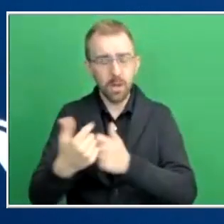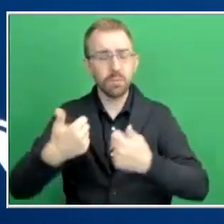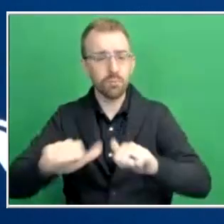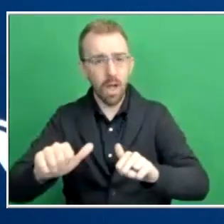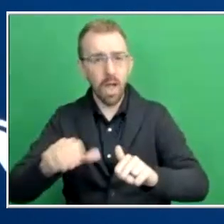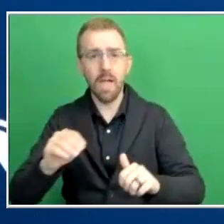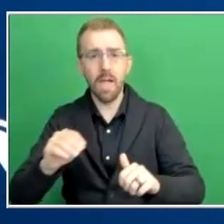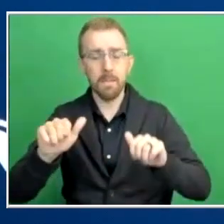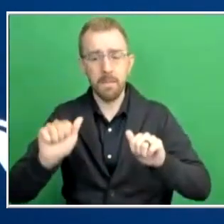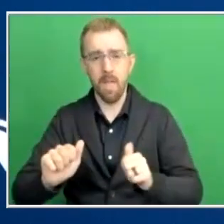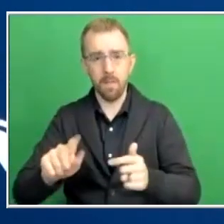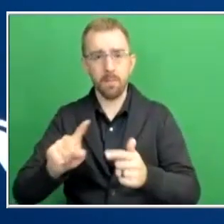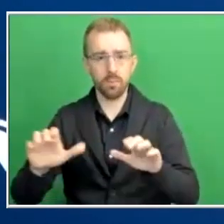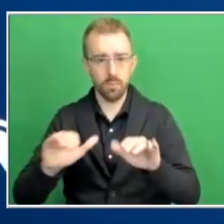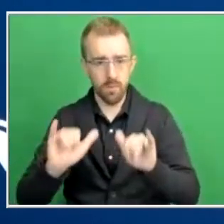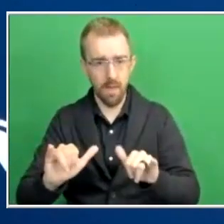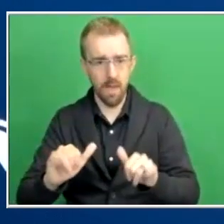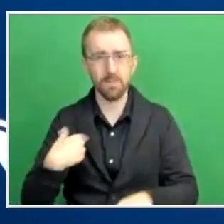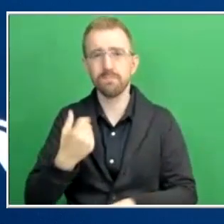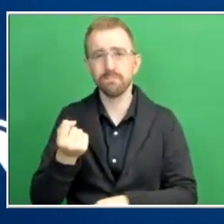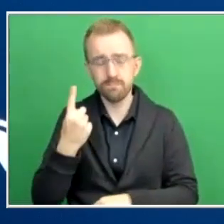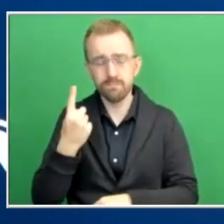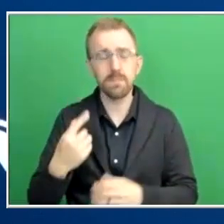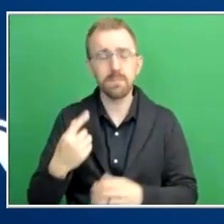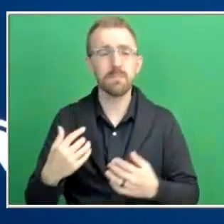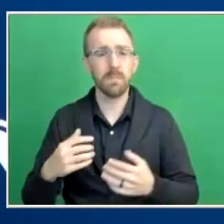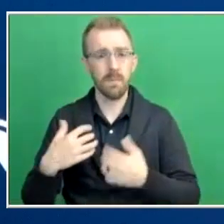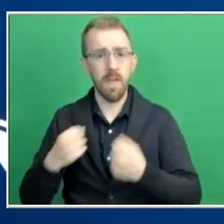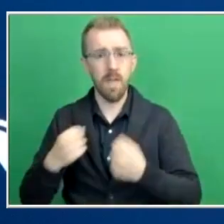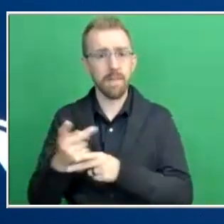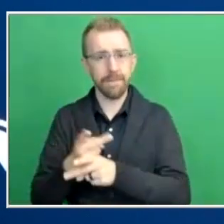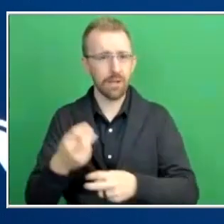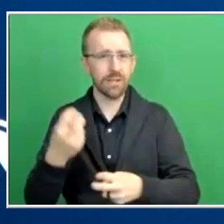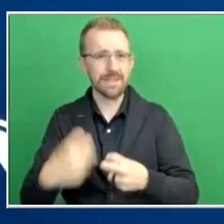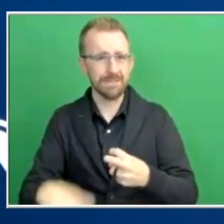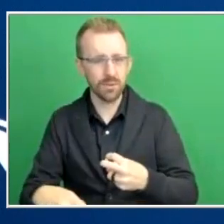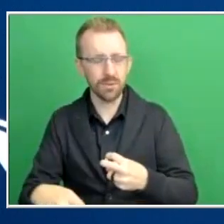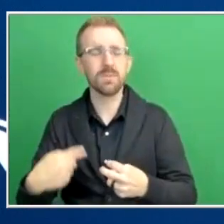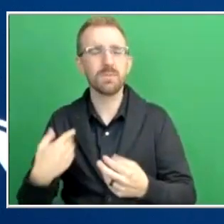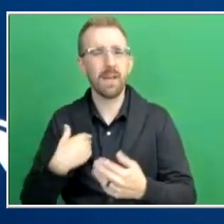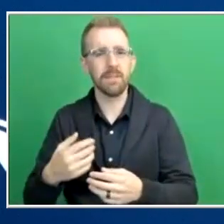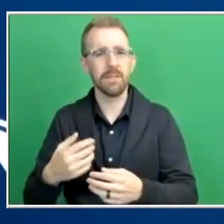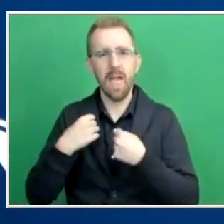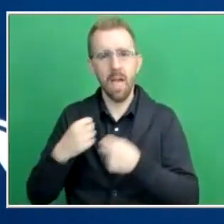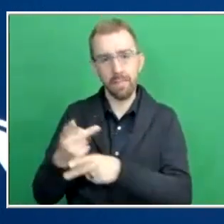to do that. We understand access to healthcare is always difficult. We have healthcare providers to help.